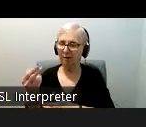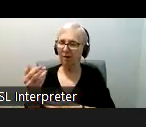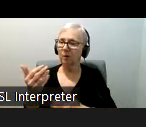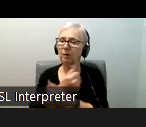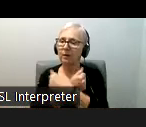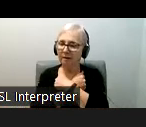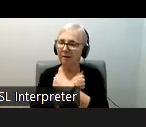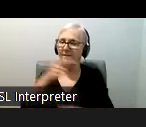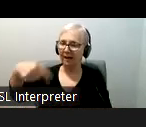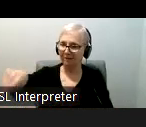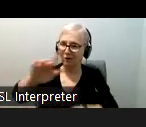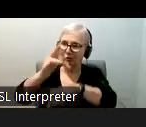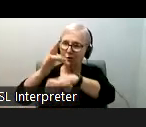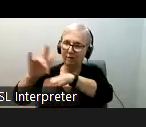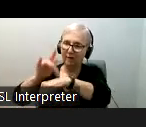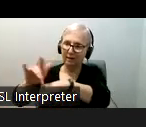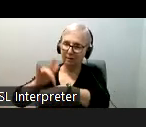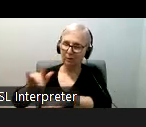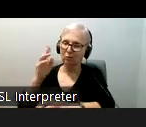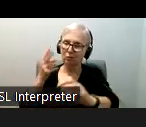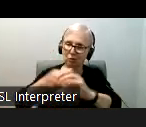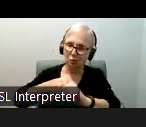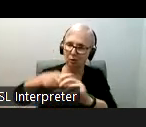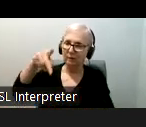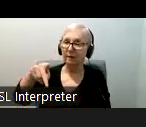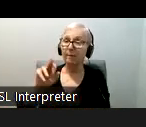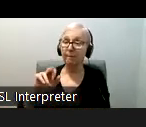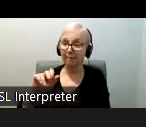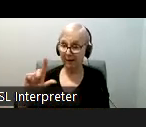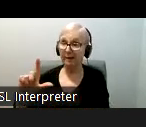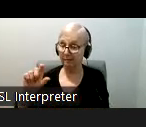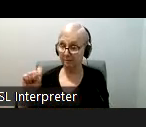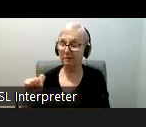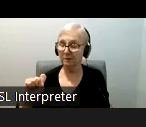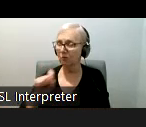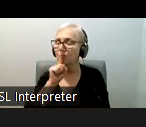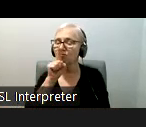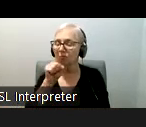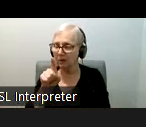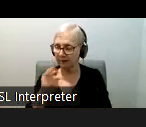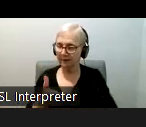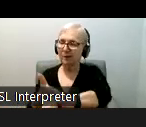as available to join panels. It really added a really good flavor. So I appreciate that.